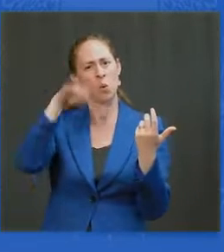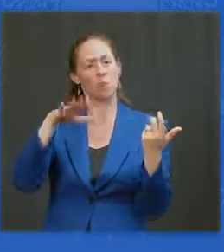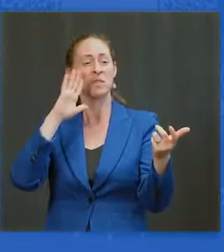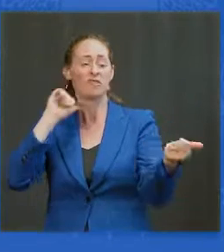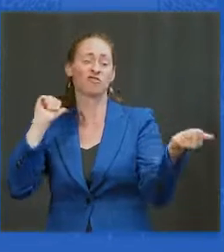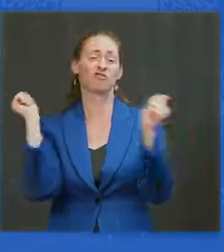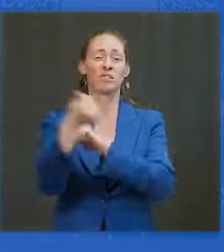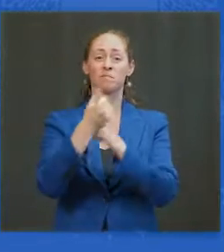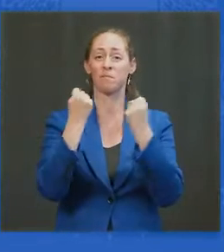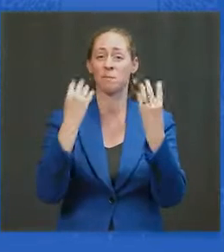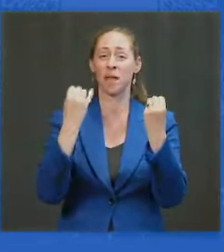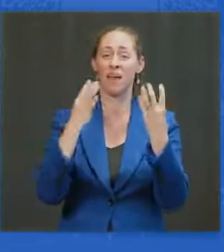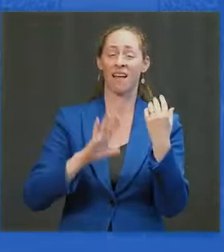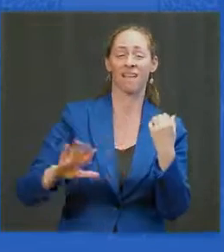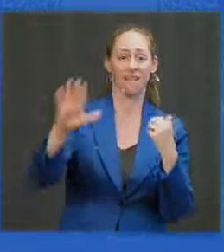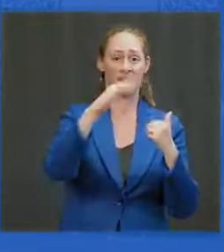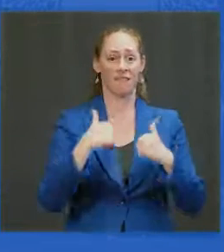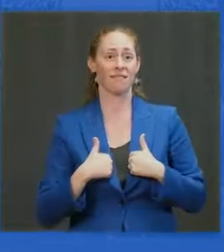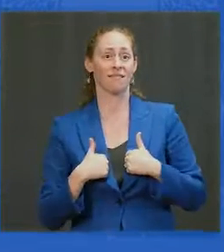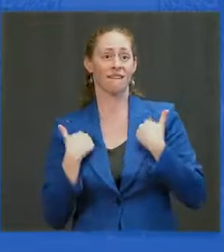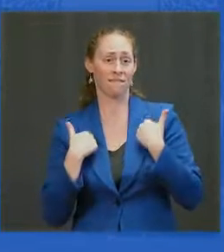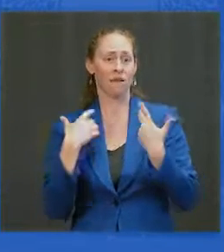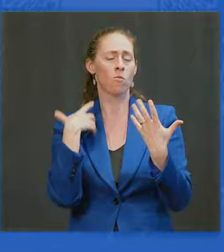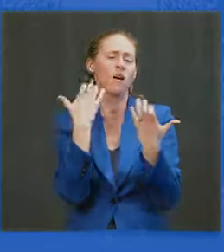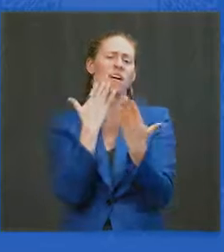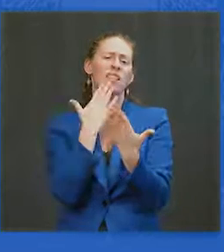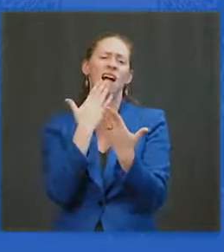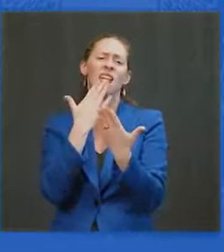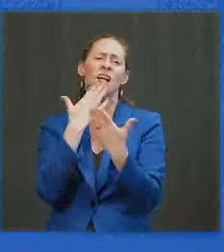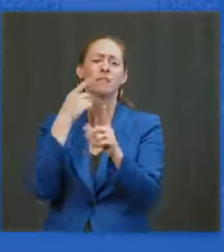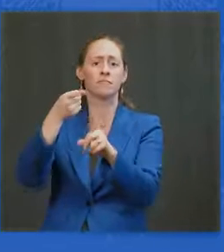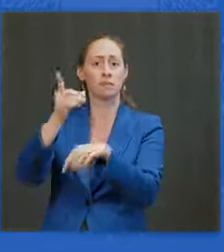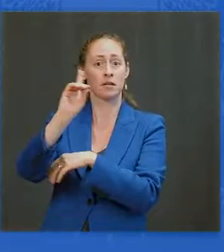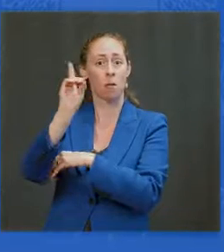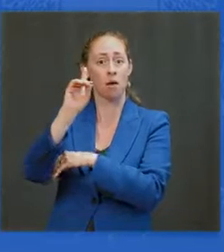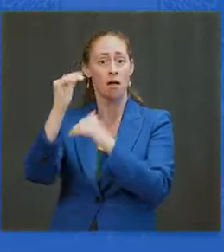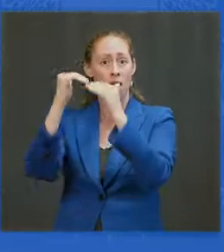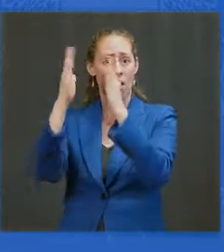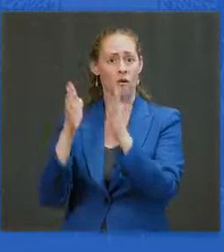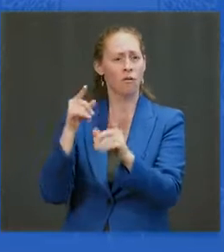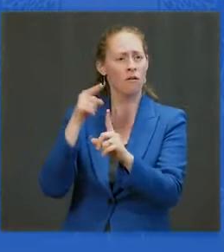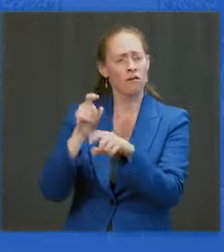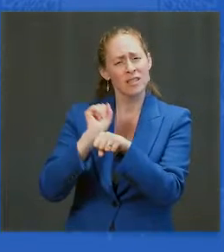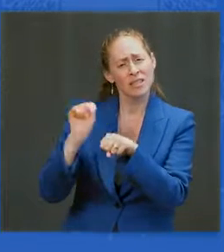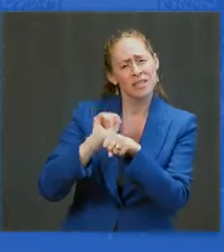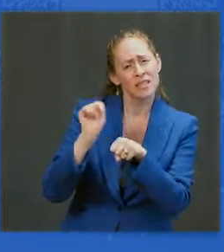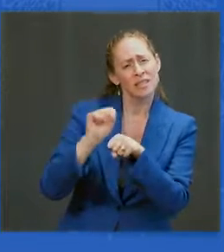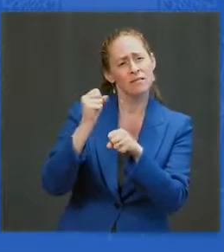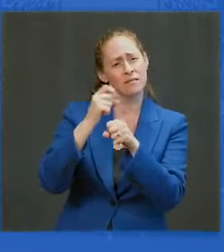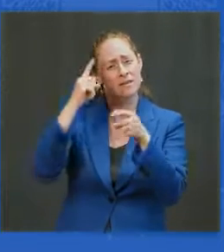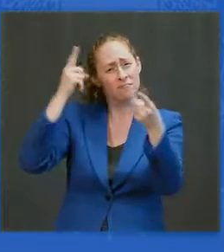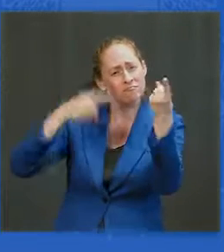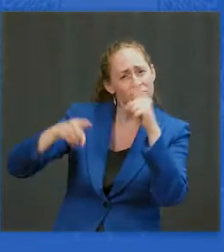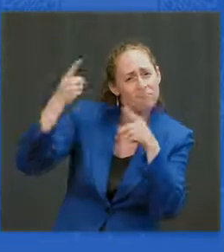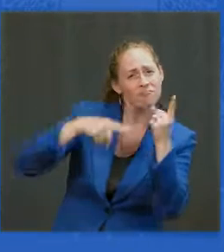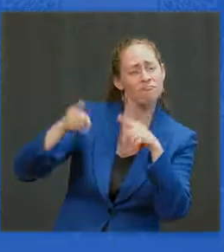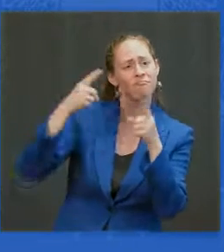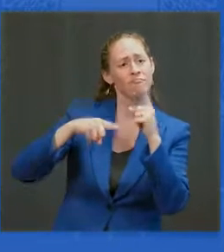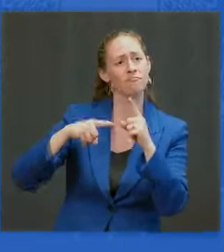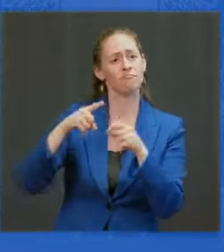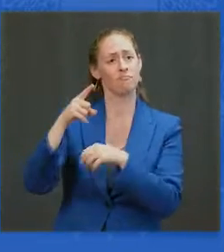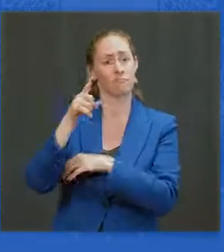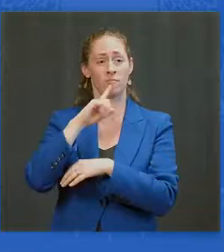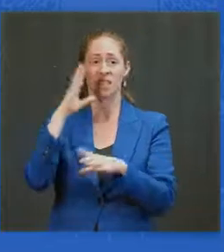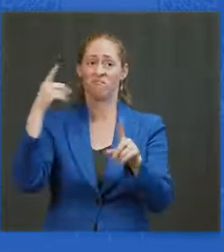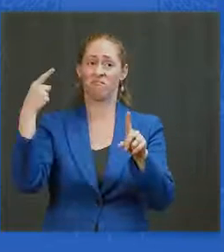want to thank every Democrat in the House who worked so hard over the past few weeks to reach an agreement and who supported the process for